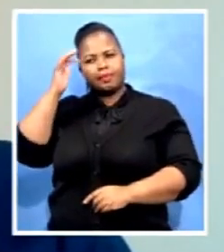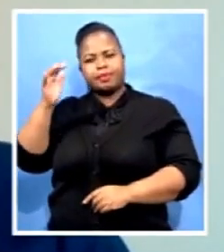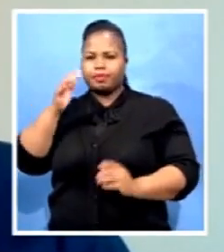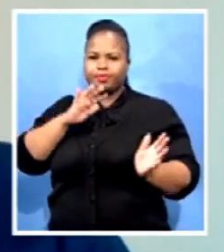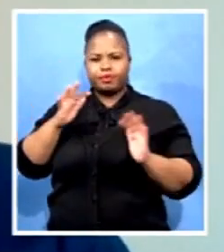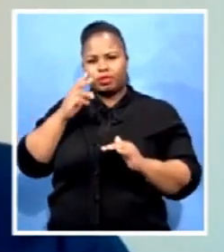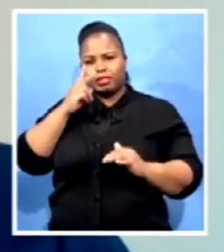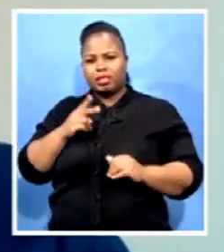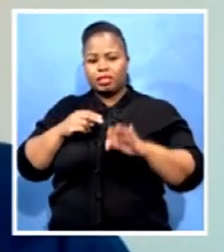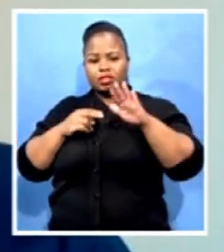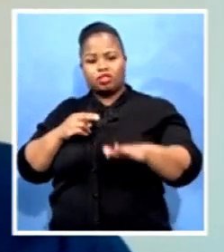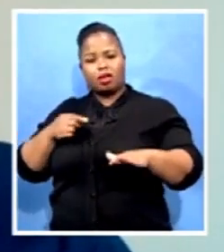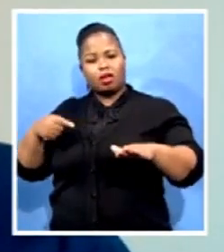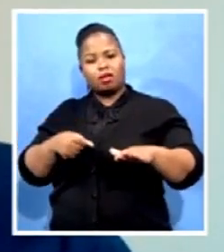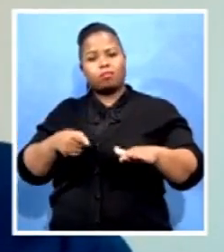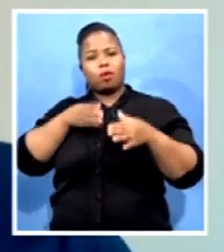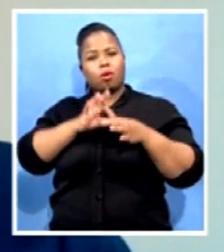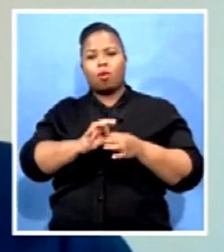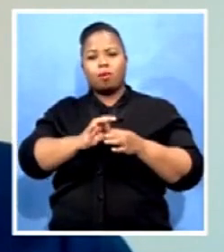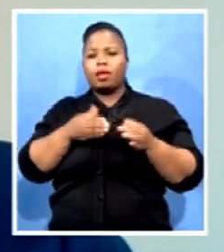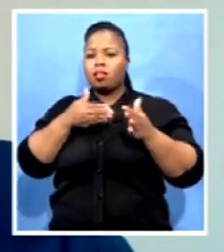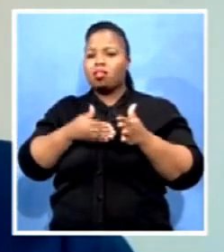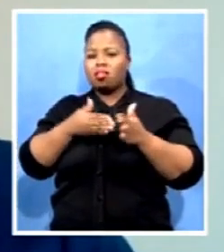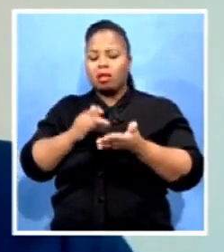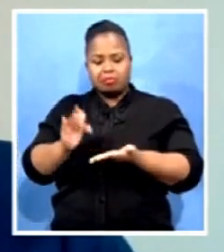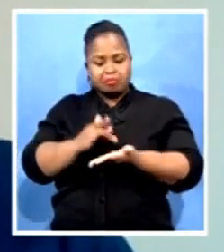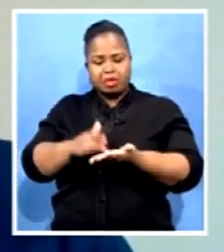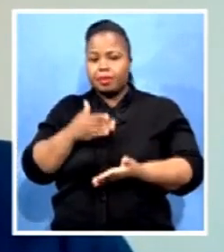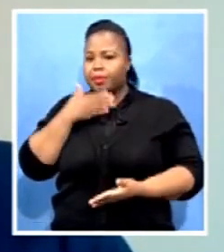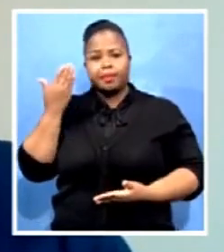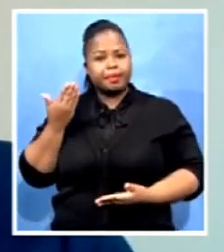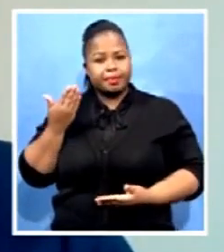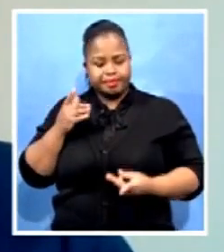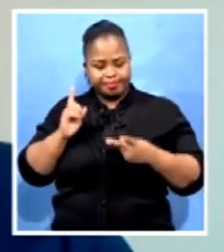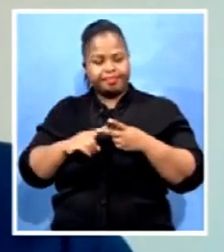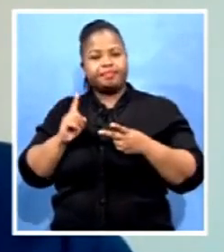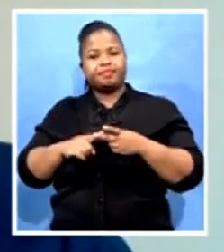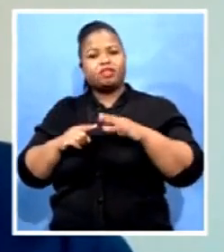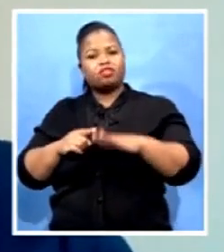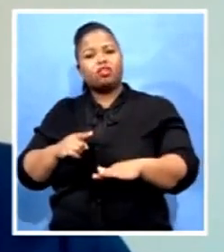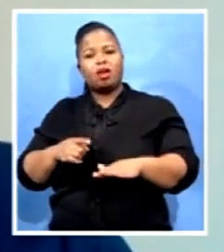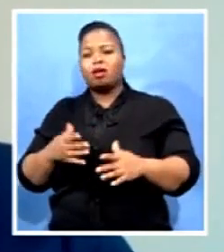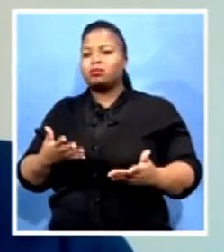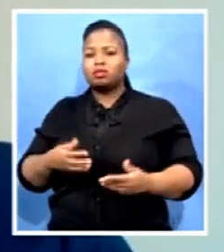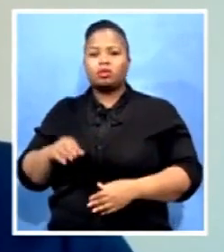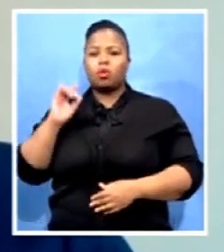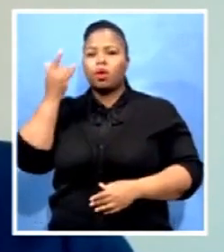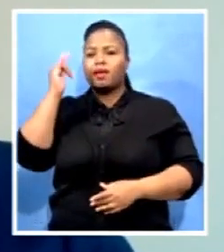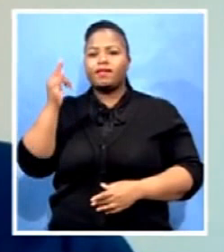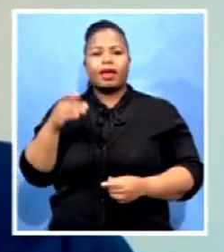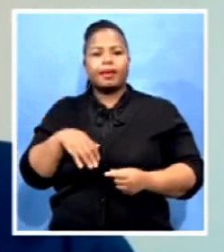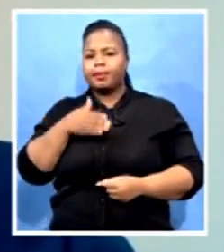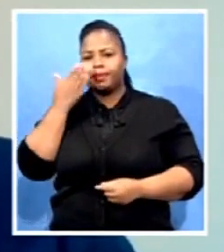no access to a tablet, that learner that has no access to Wi-Fi and my broadband, that teacher that has no access